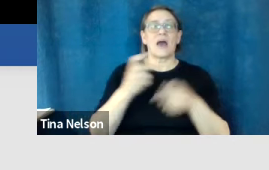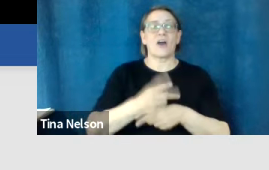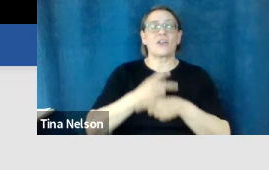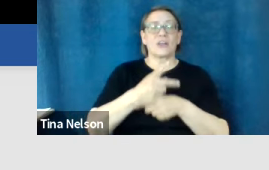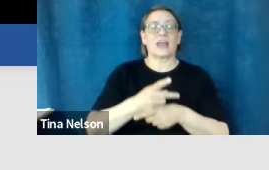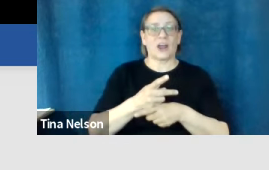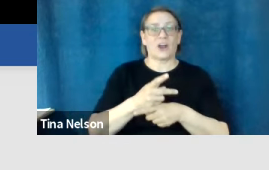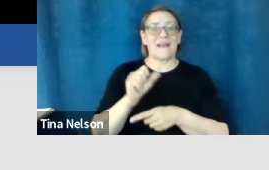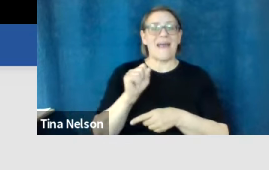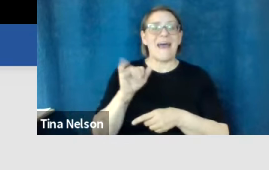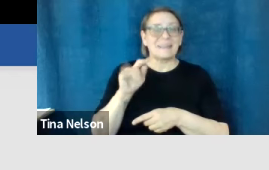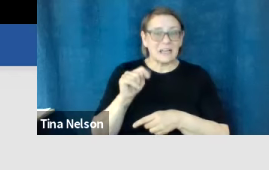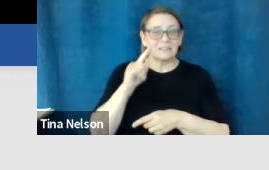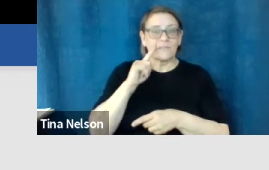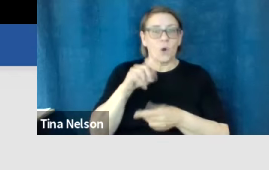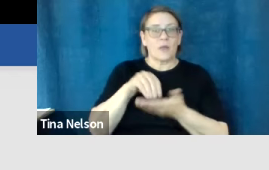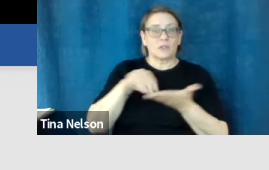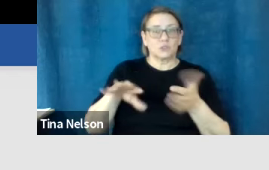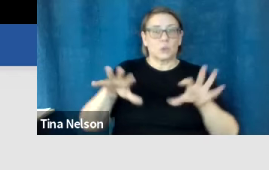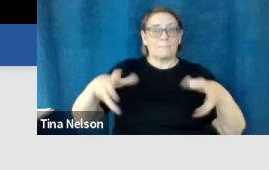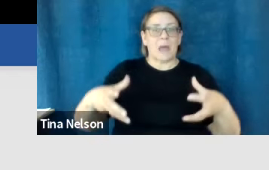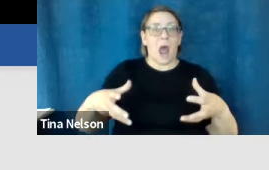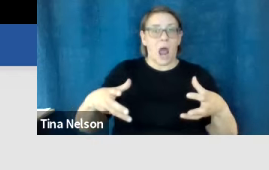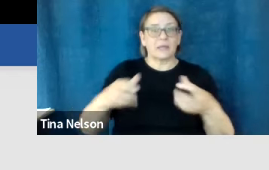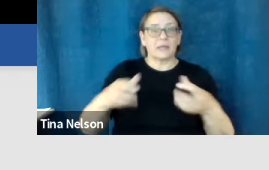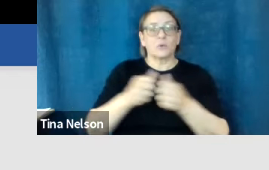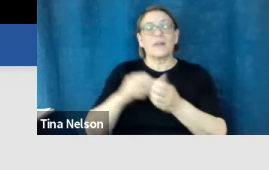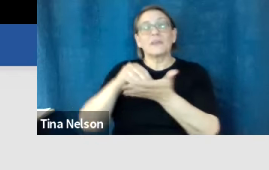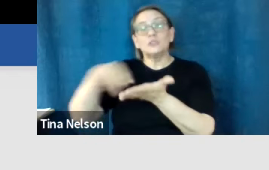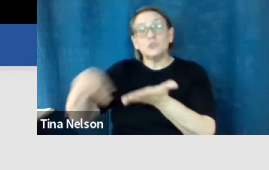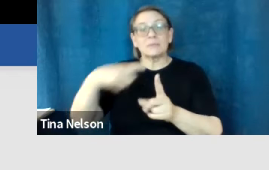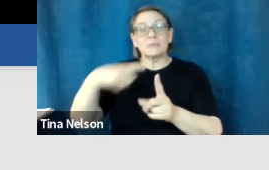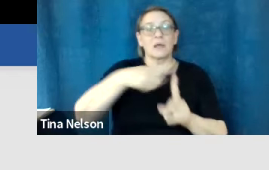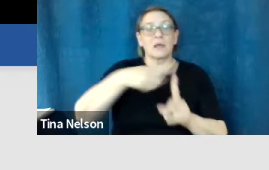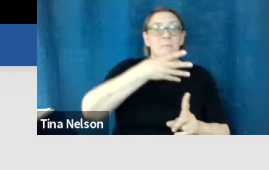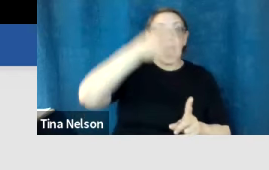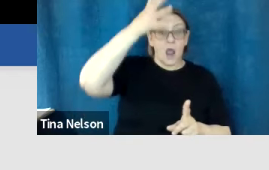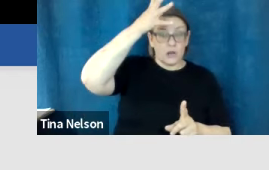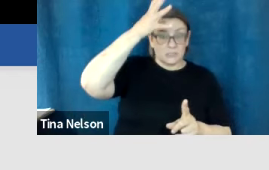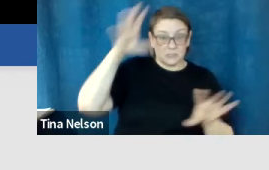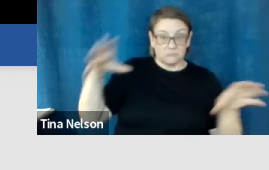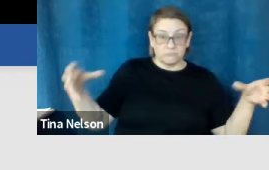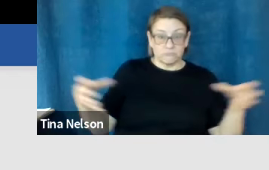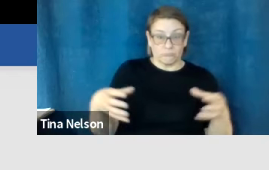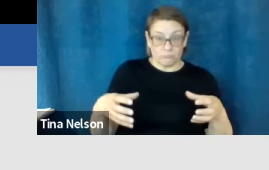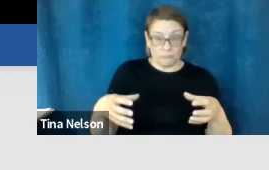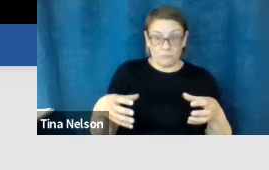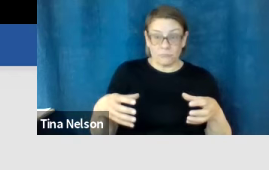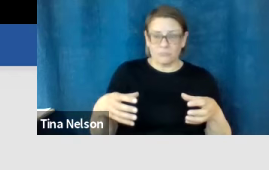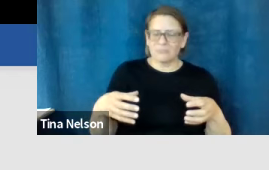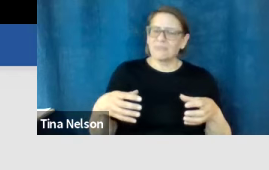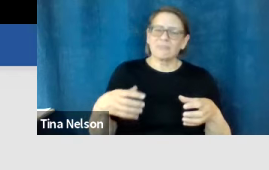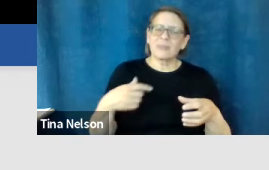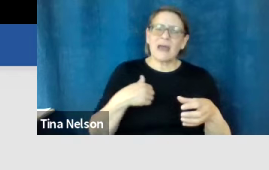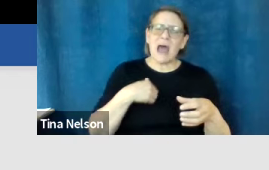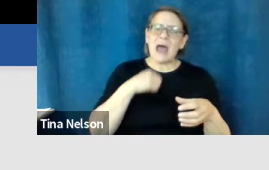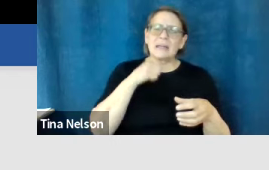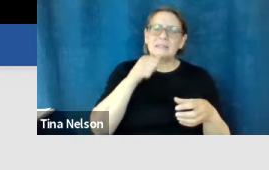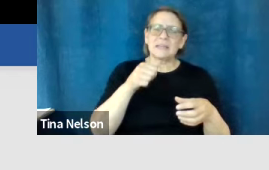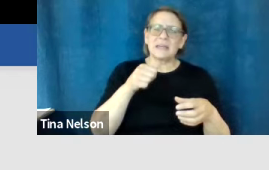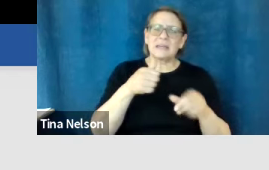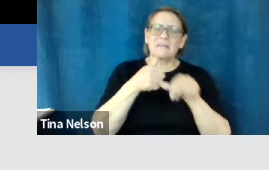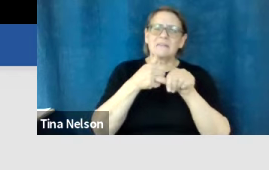body with the student and the parents of the student. And I didn't go step by step